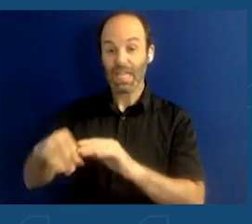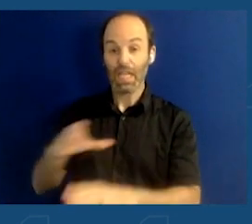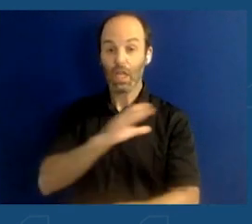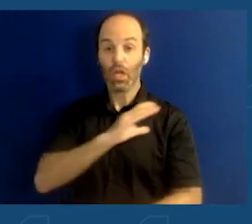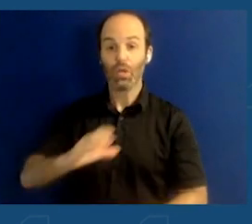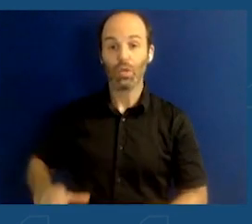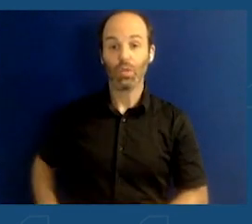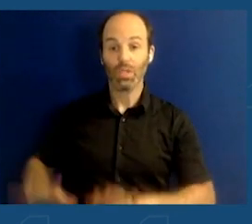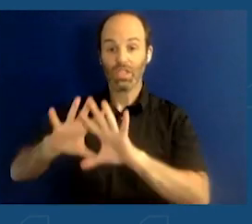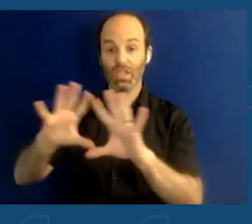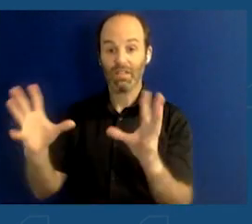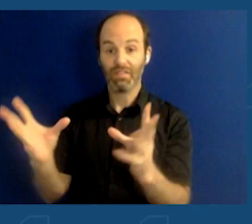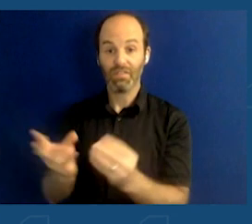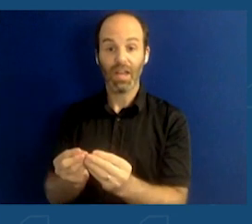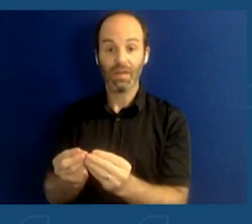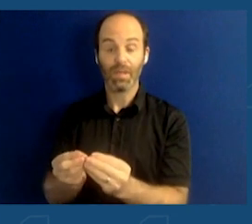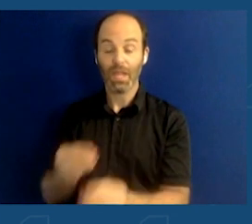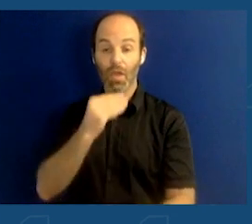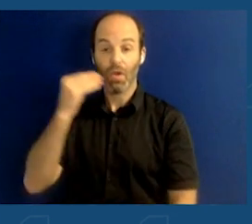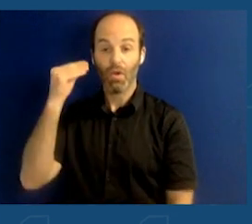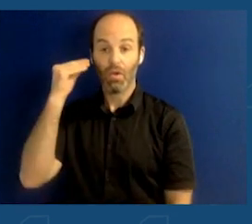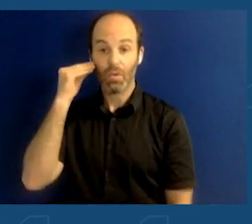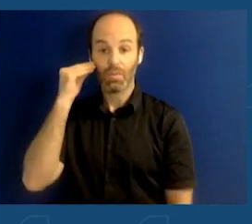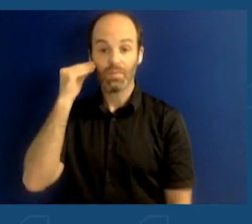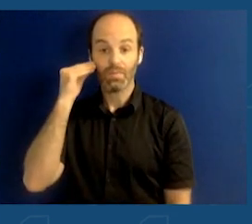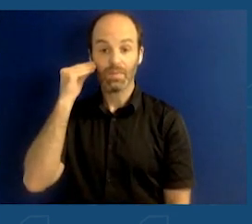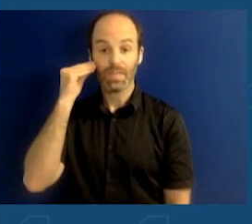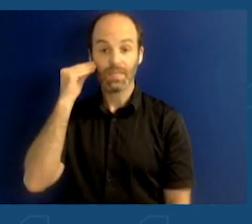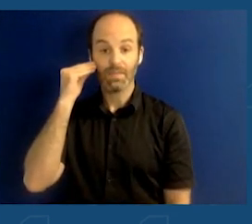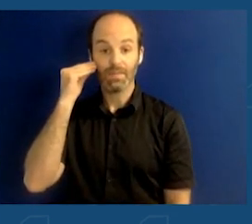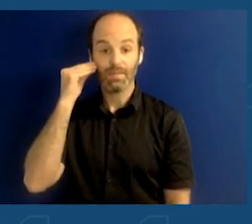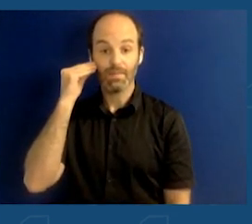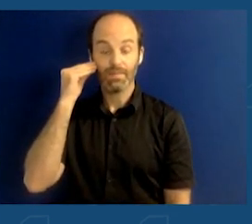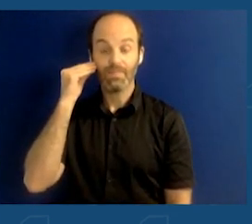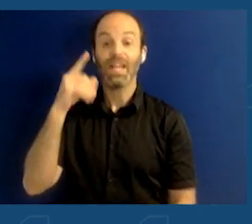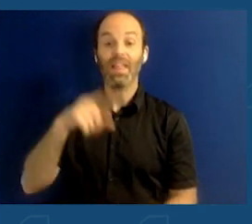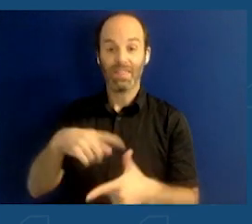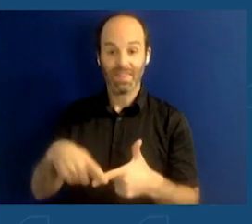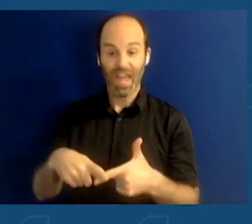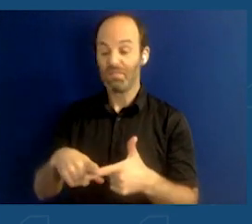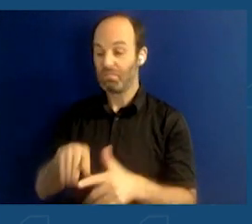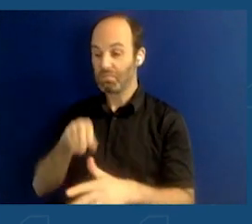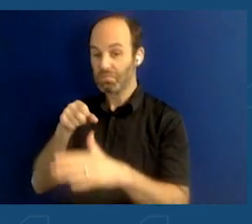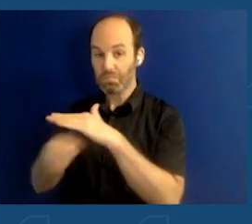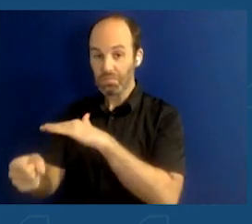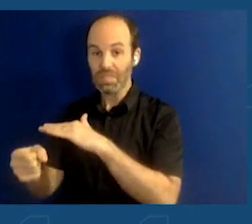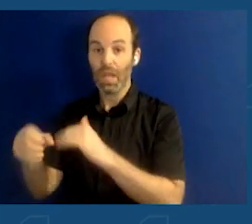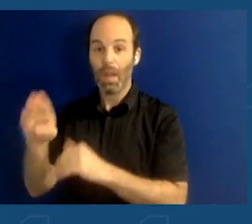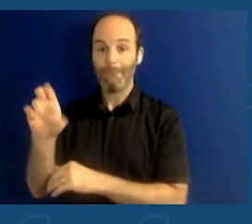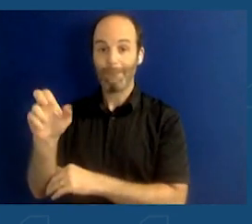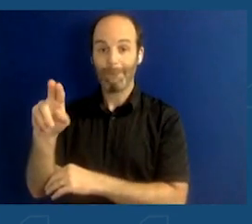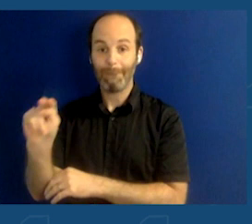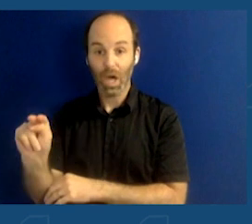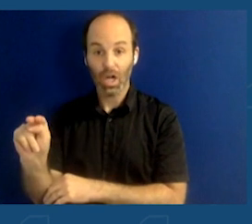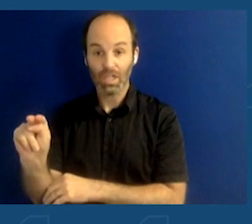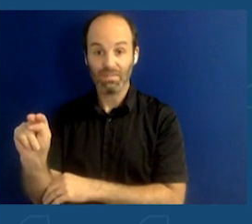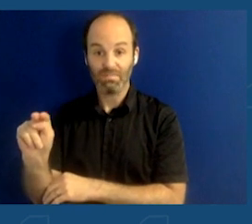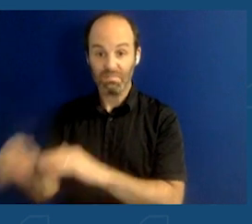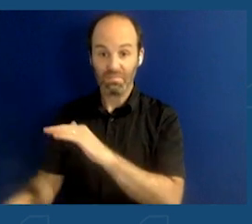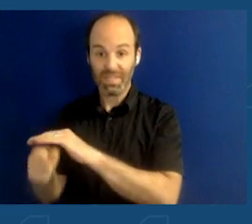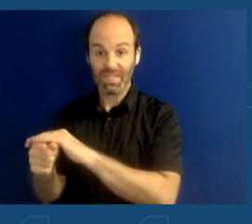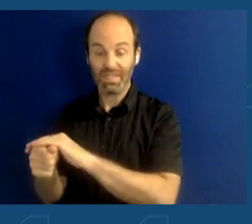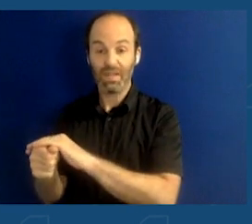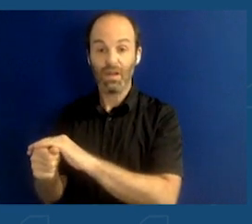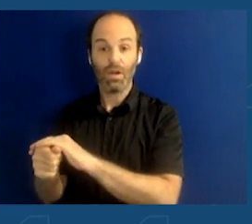family home, then a barn, with only my